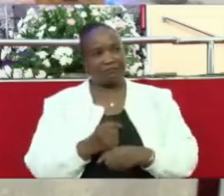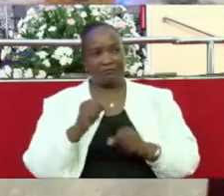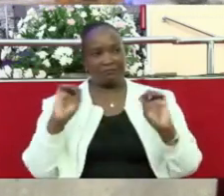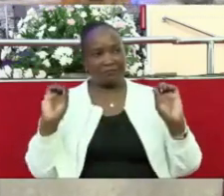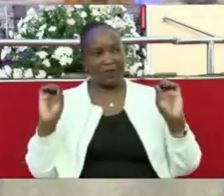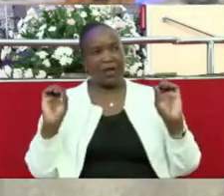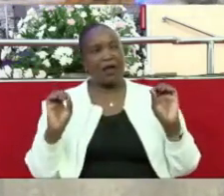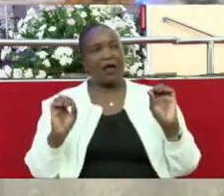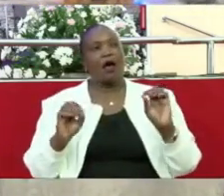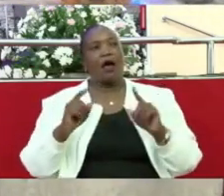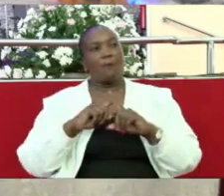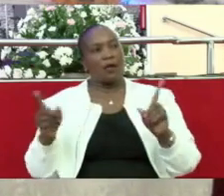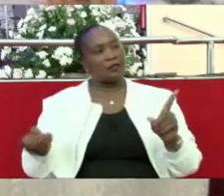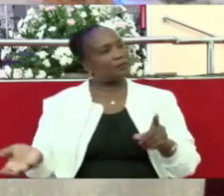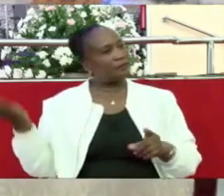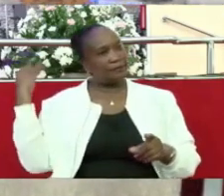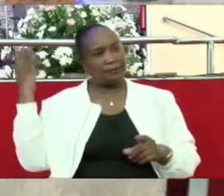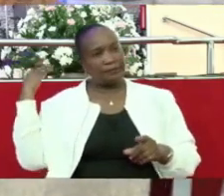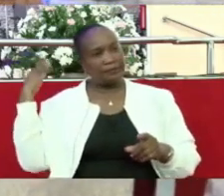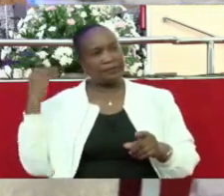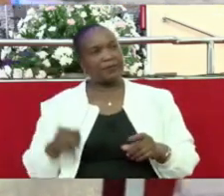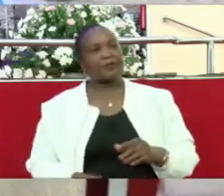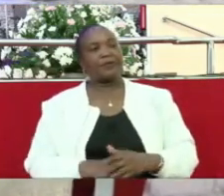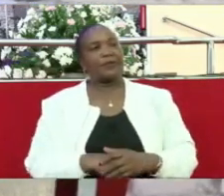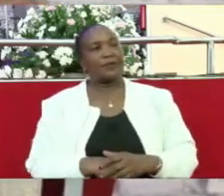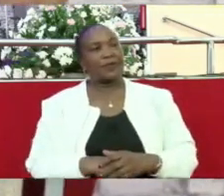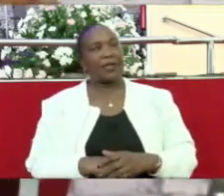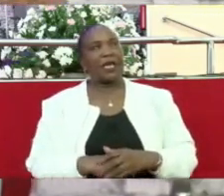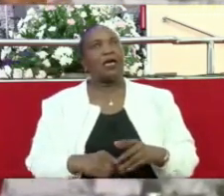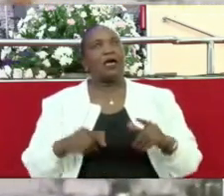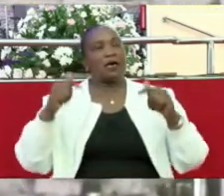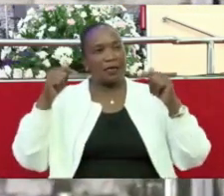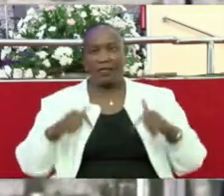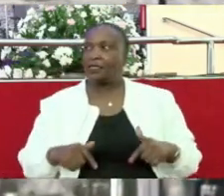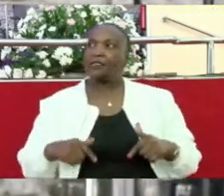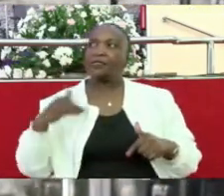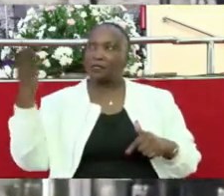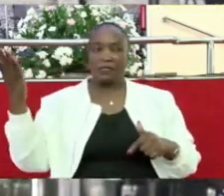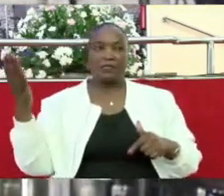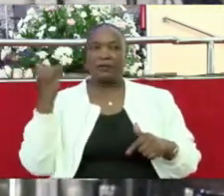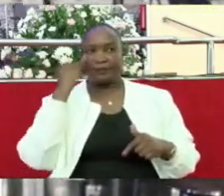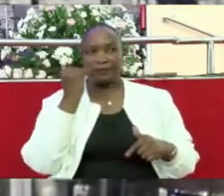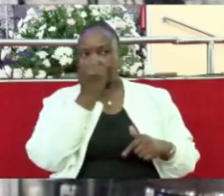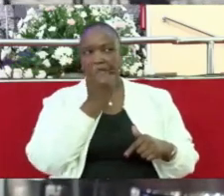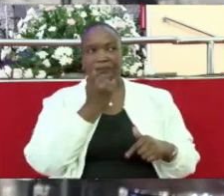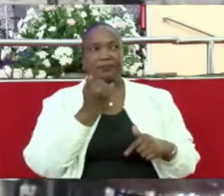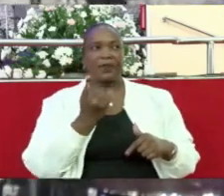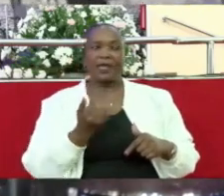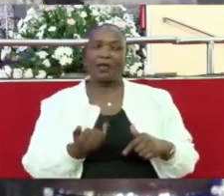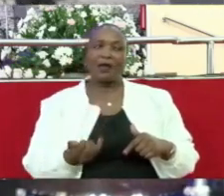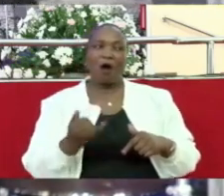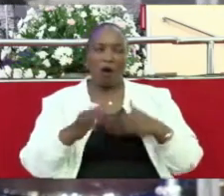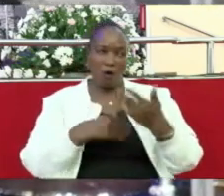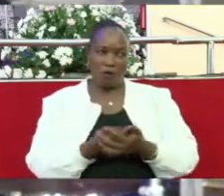included this year. Haikuongezewa mwaka huu. But this portion of scripture has been there all along. Lakini andiko hili limekuwepo kila mara. But